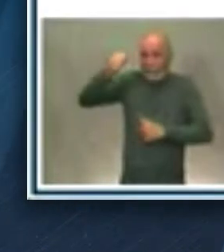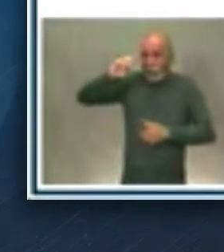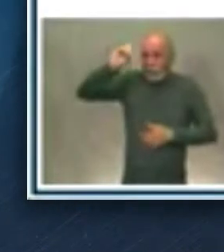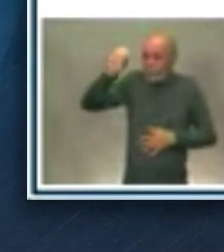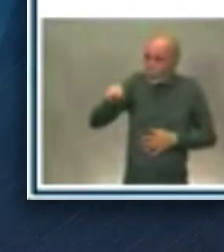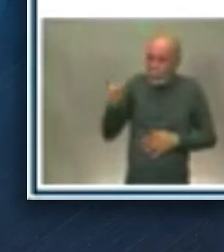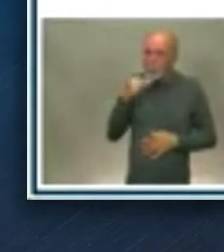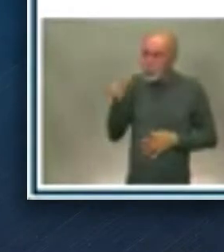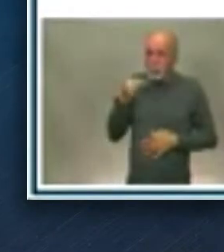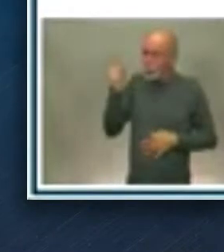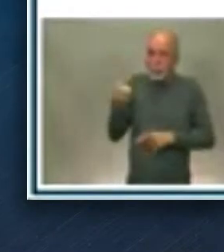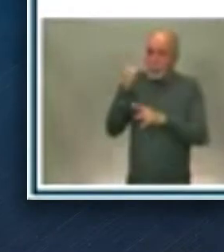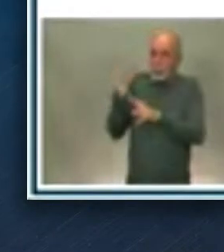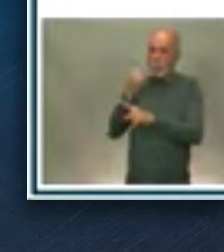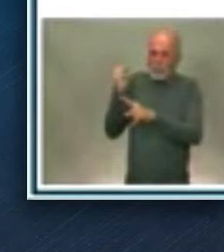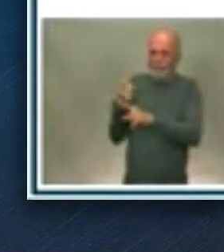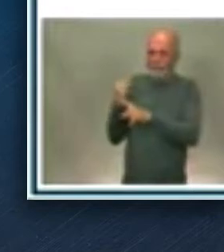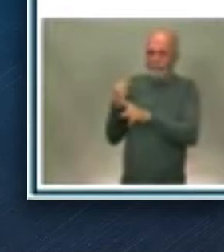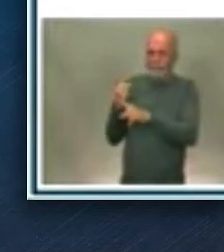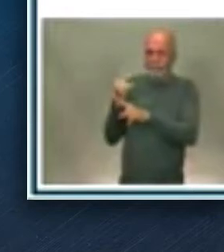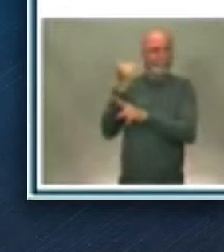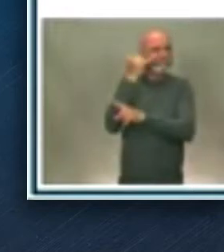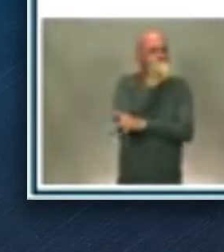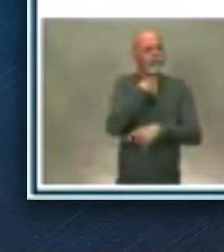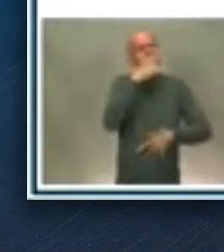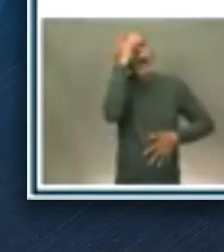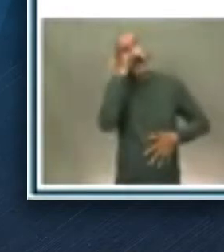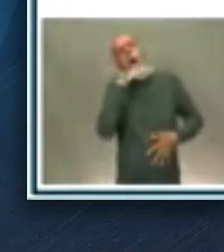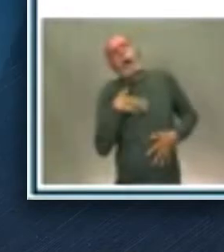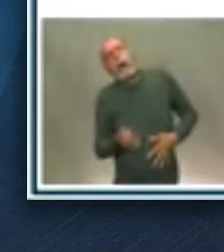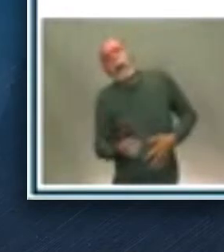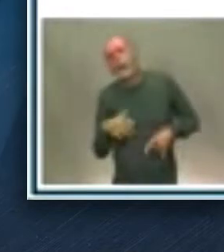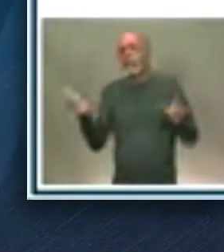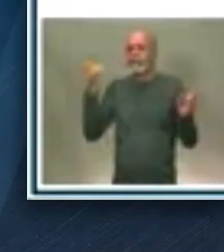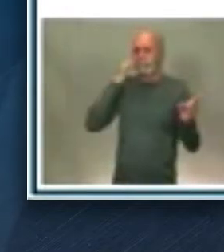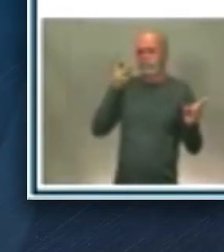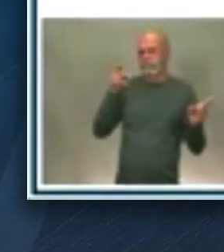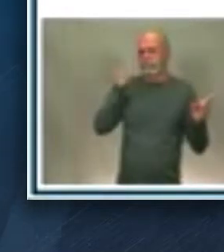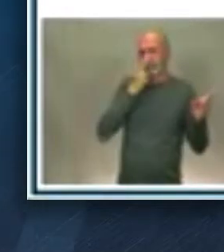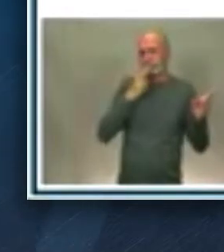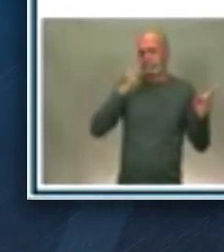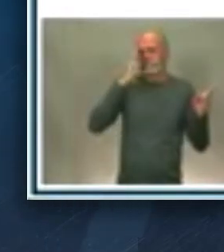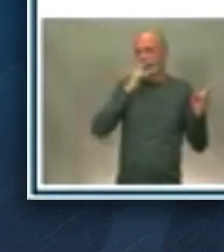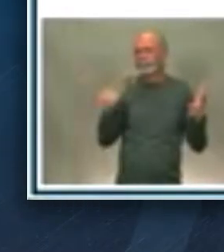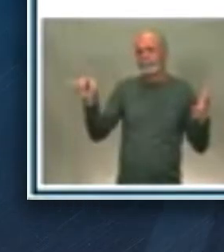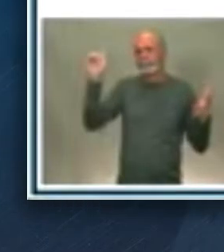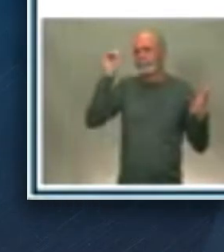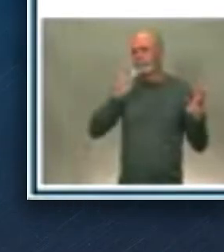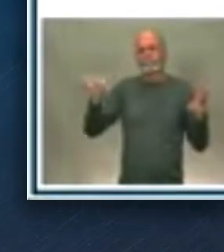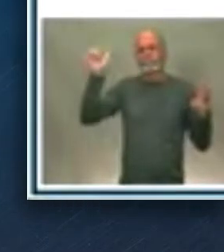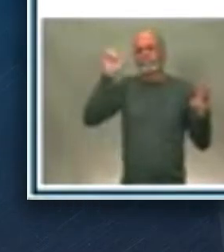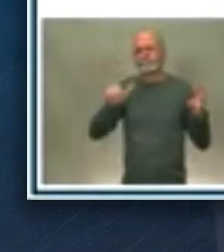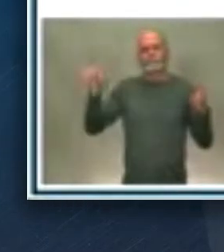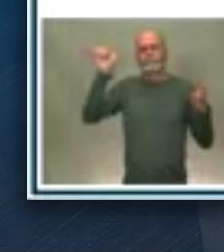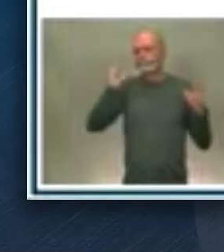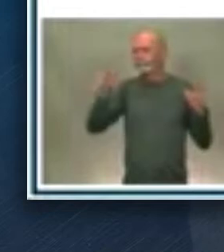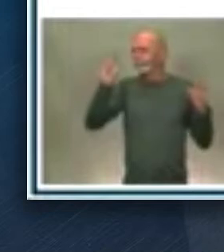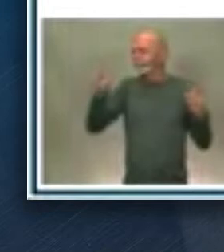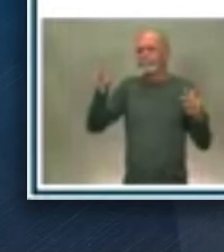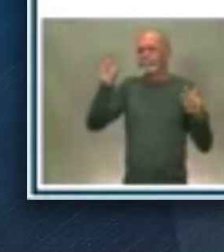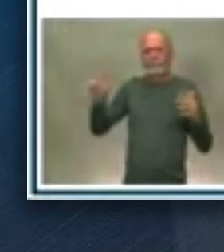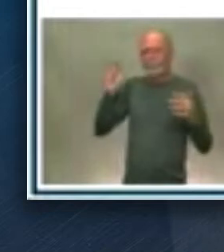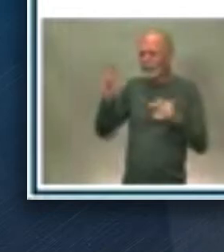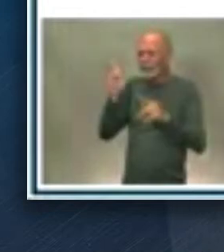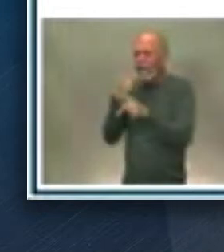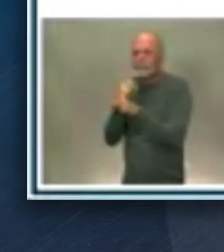they're getting lots of people phoning in first thing in the morning, and seems to be a bunch of similar illness. Well, we want public health to know about